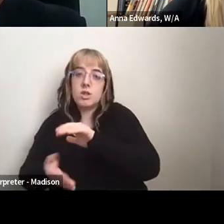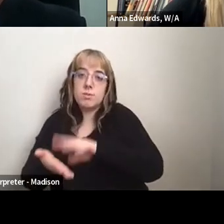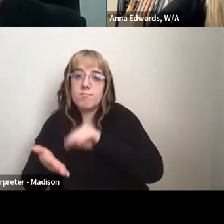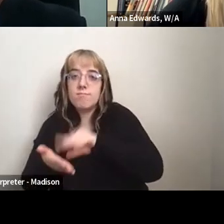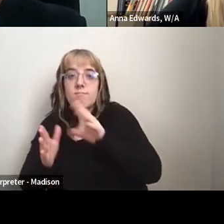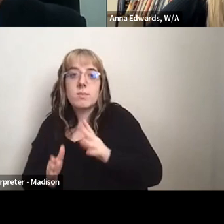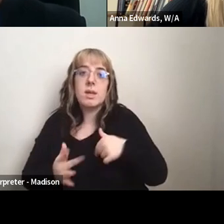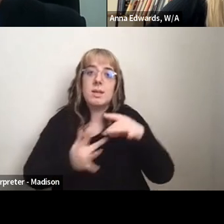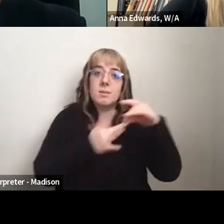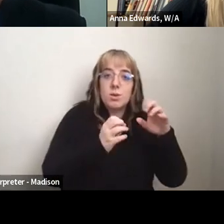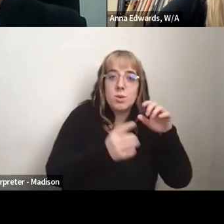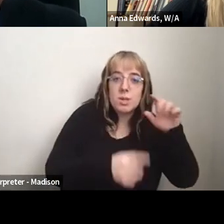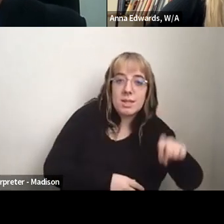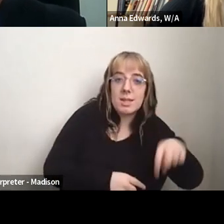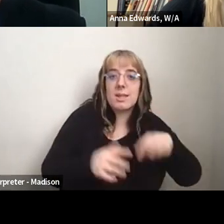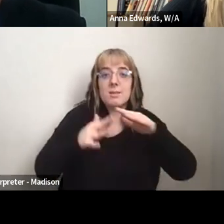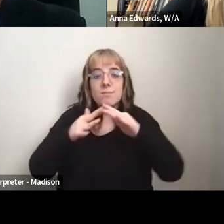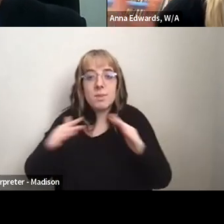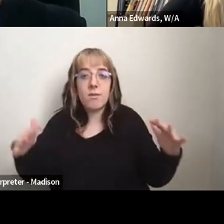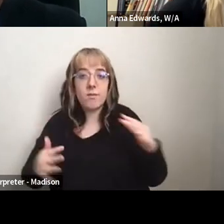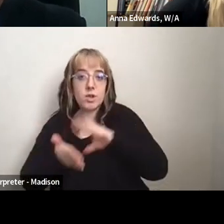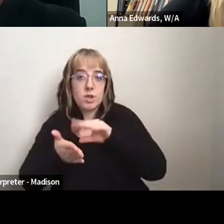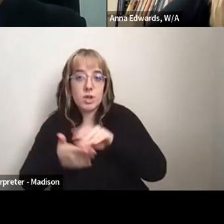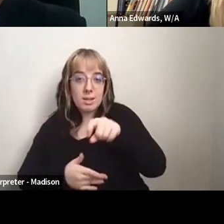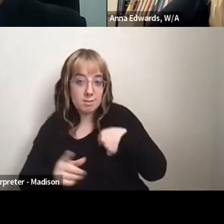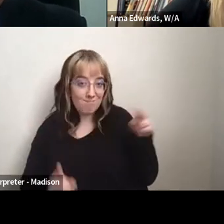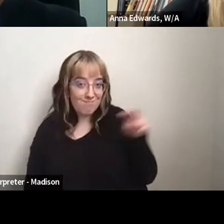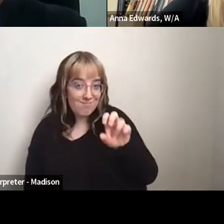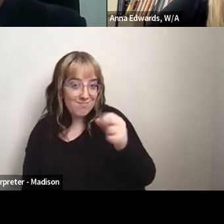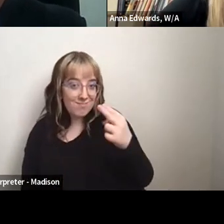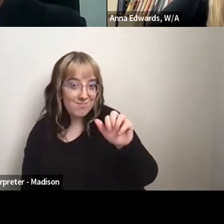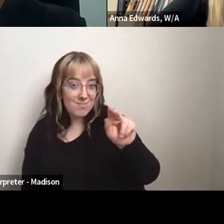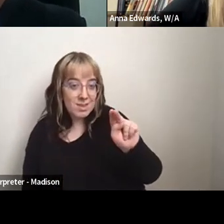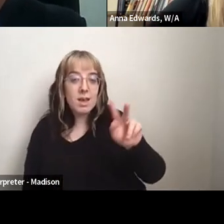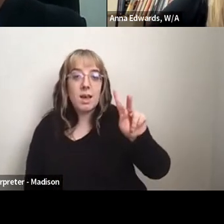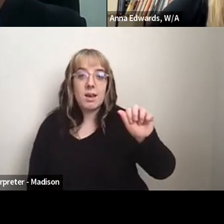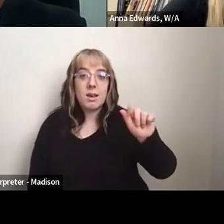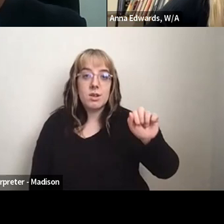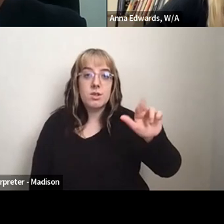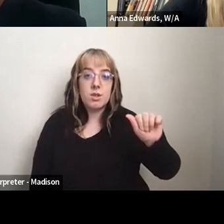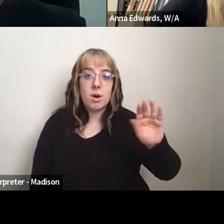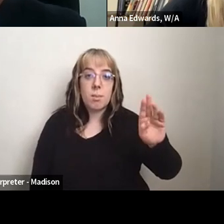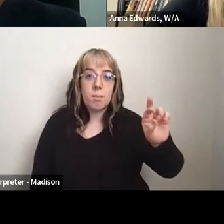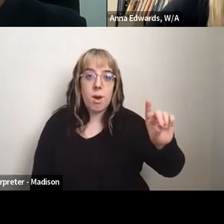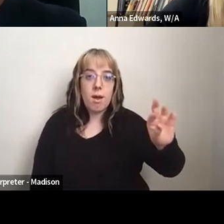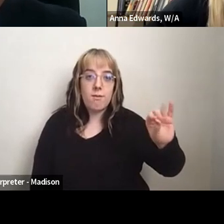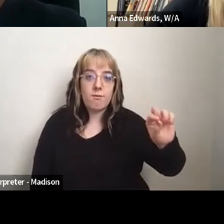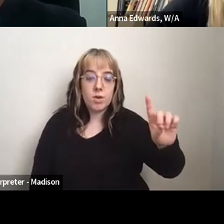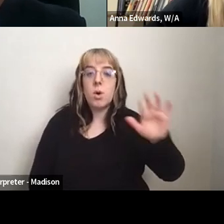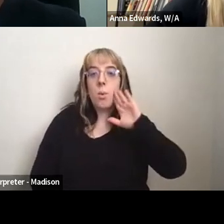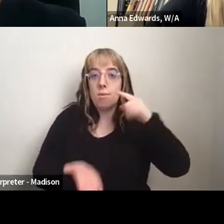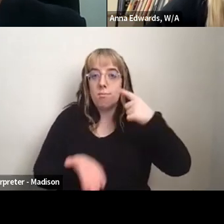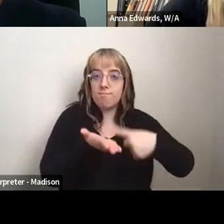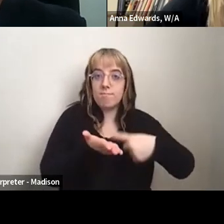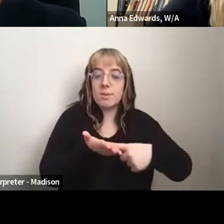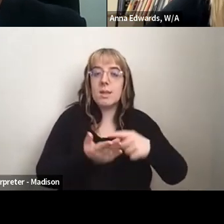and diverse learning needs. Sean, I'm looking at you because I know Kachara Bradford from your team is actually going to be, I think, speaking about this at South by Southwest,